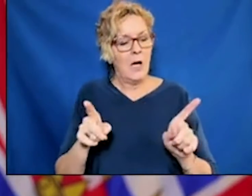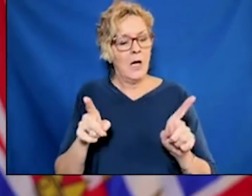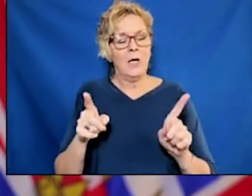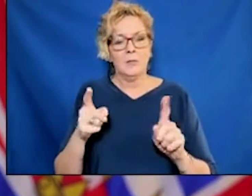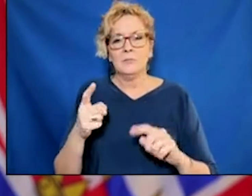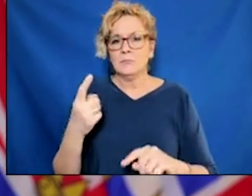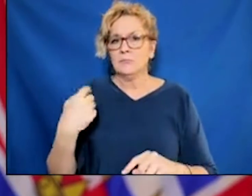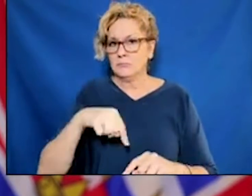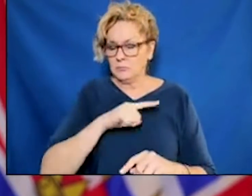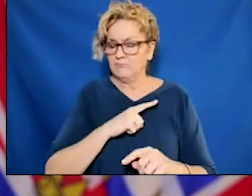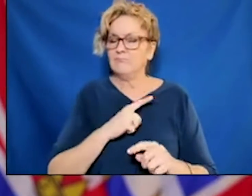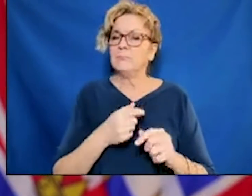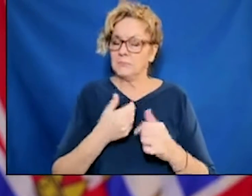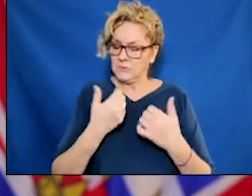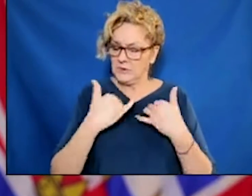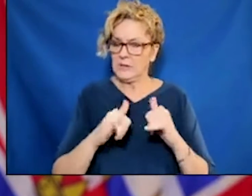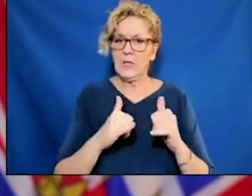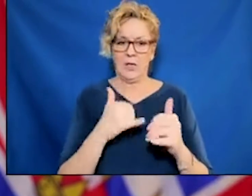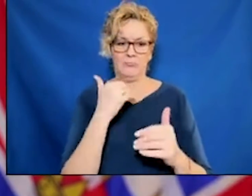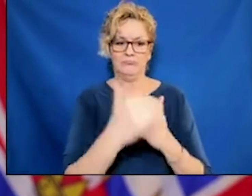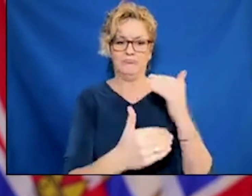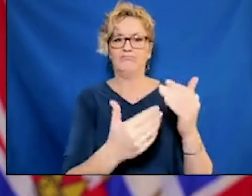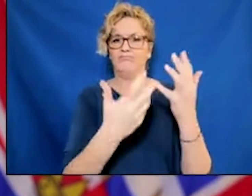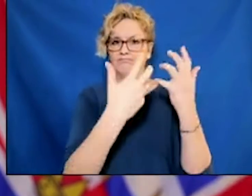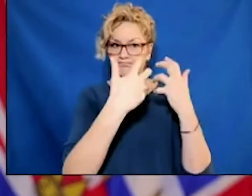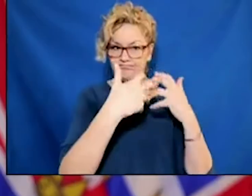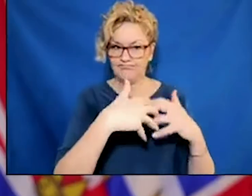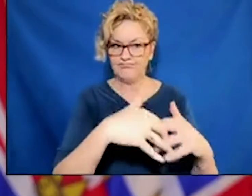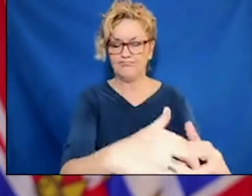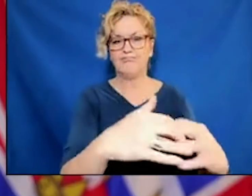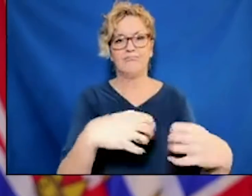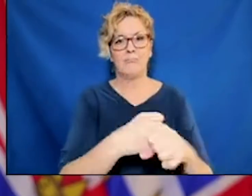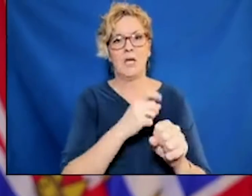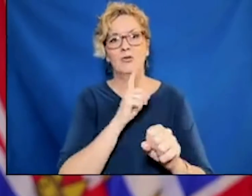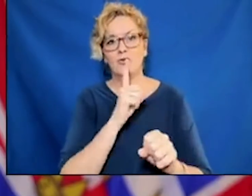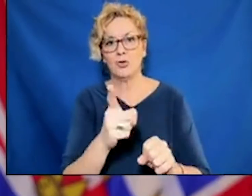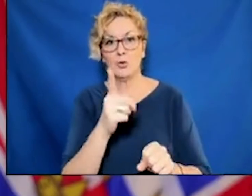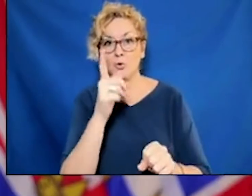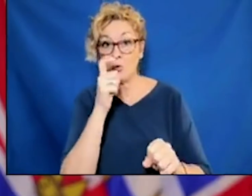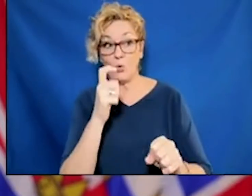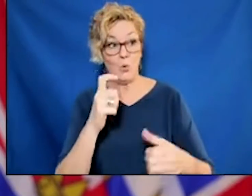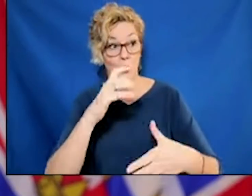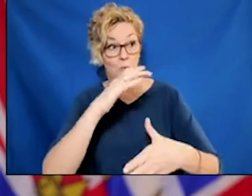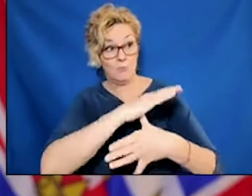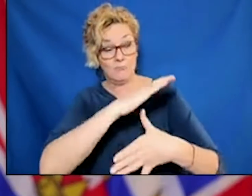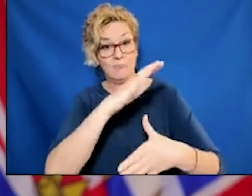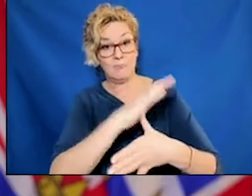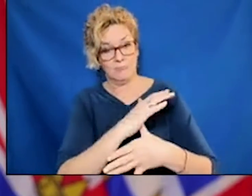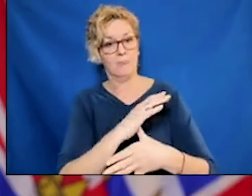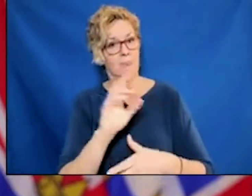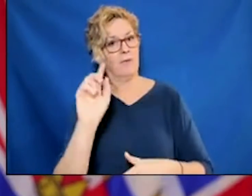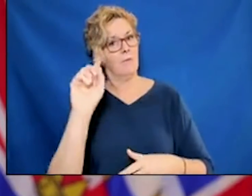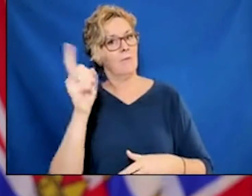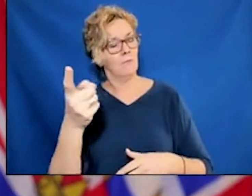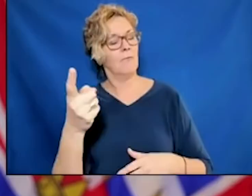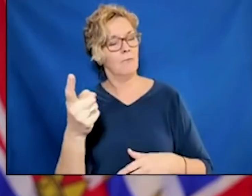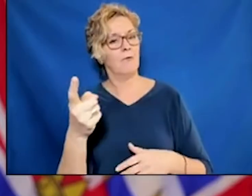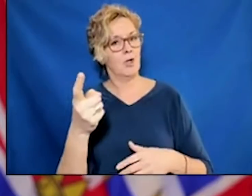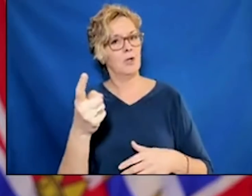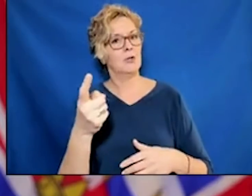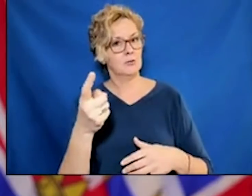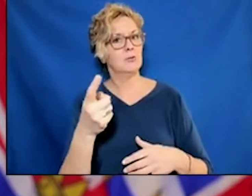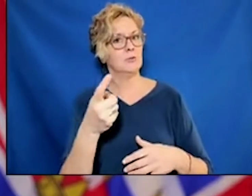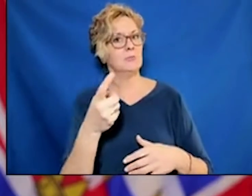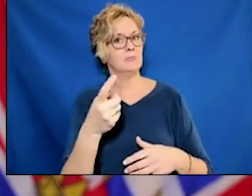and to ensure that those at highest risk in our high-risk categories are covered as soon as possible. What that